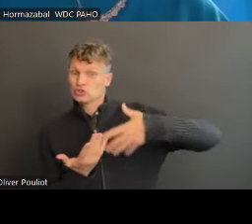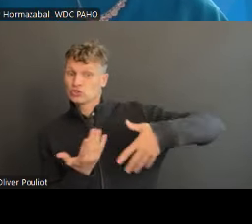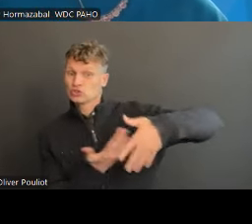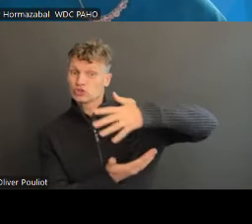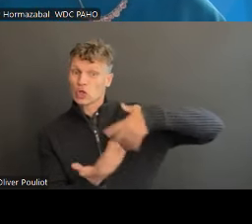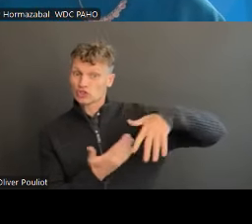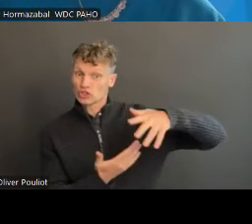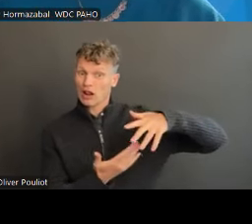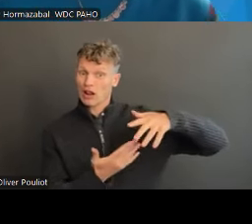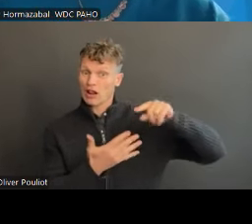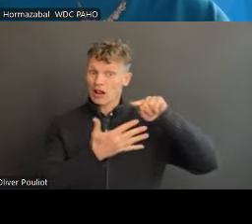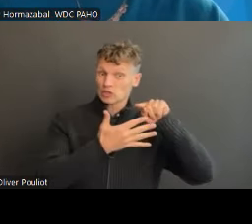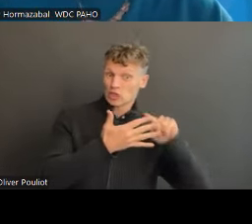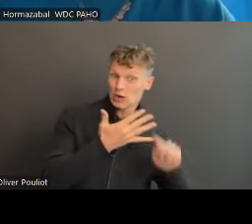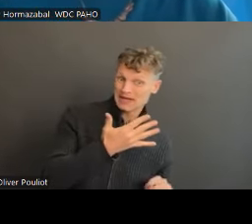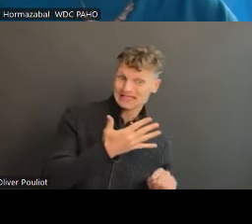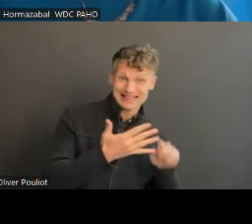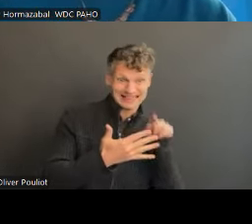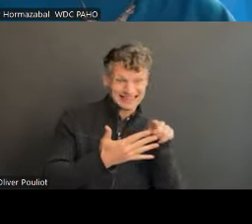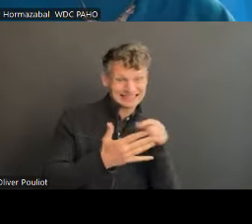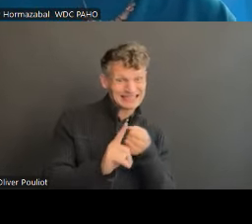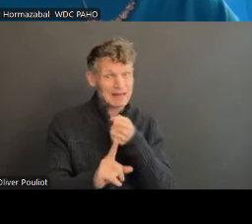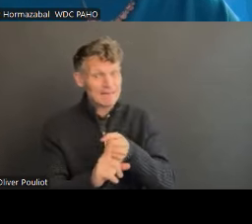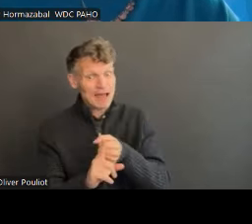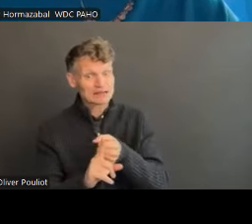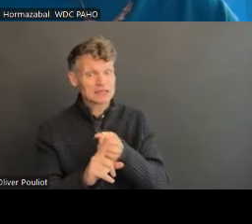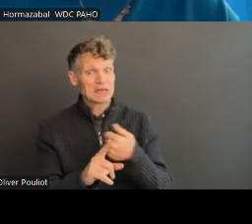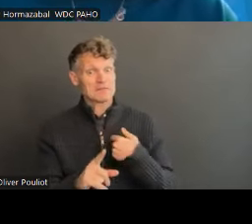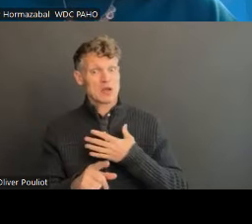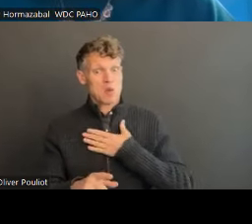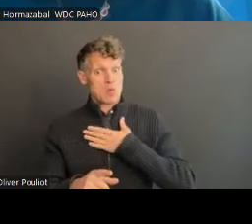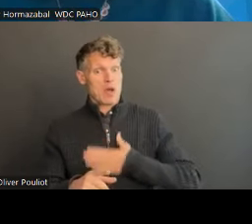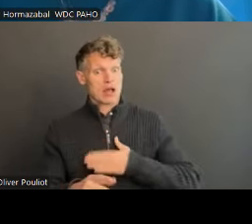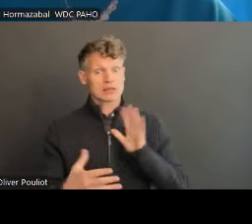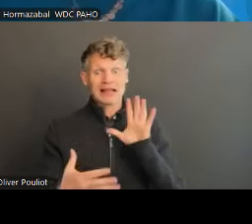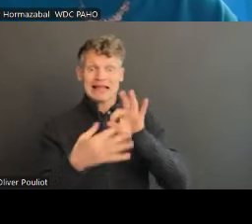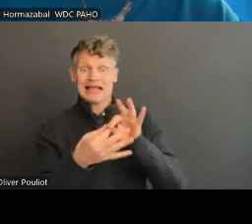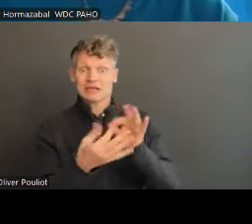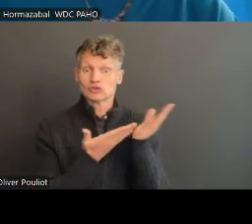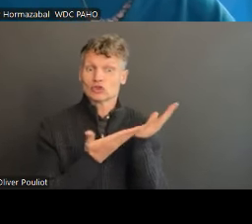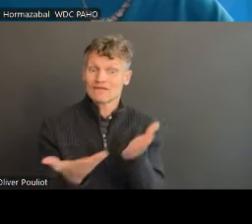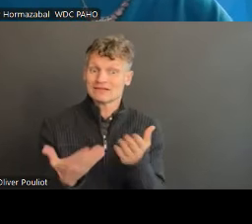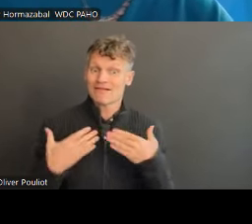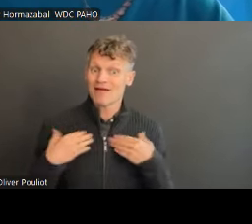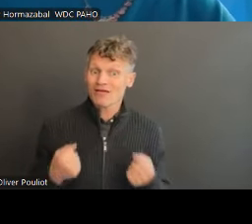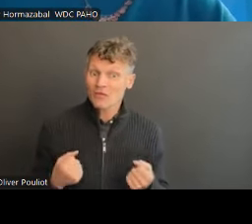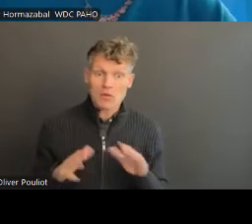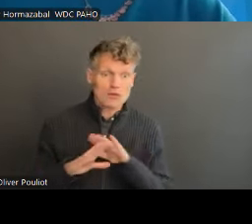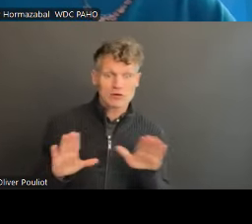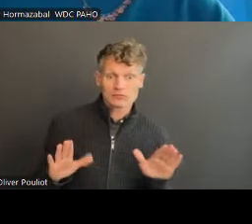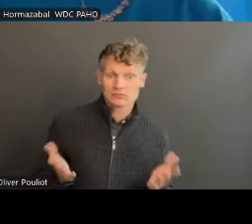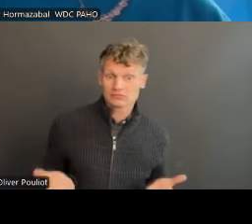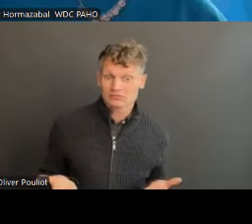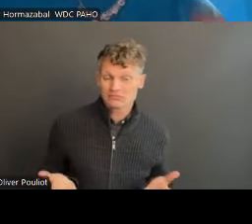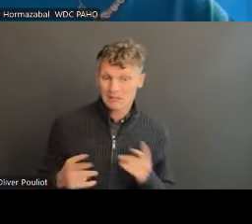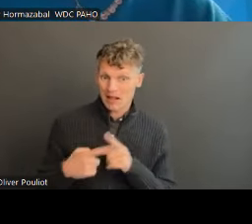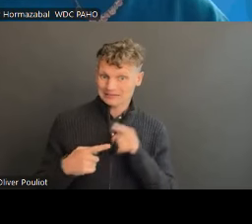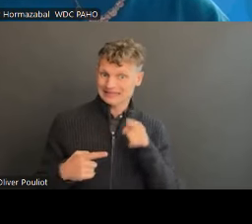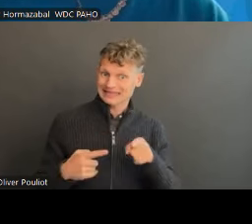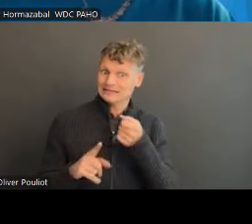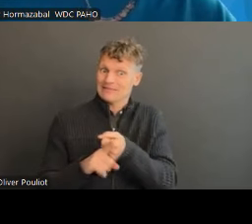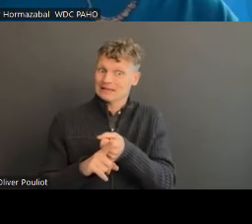¿cierto?, need for sobre la care, demanda de los and it also servicios y la influences percepción de the riesgo. demand for services and the En ese perception of risk. sentido, So in cuando this miramos regard,